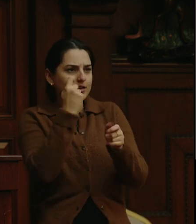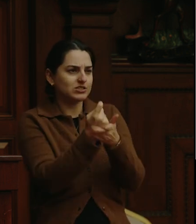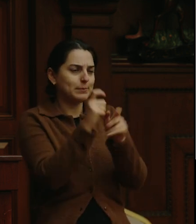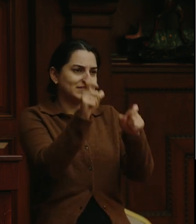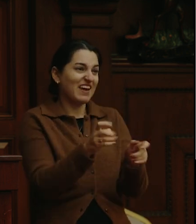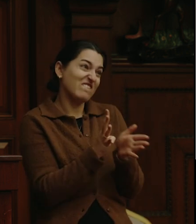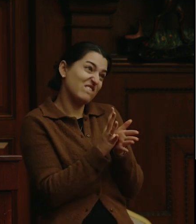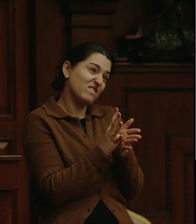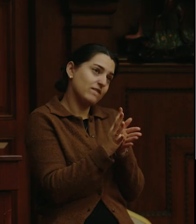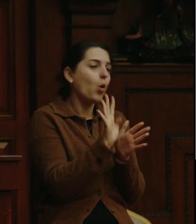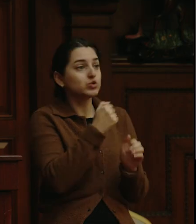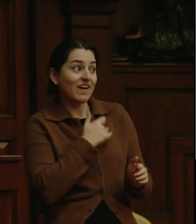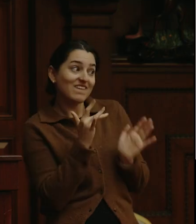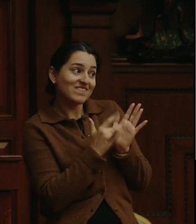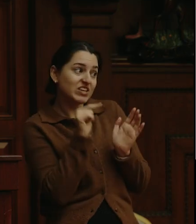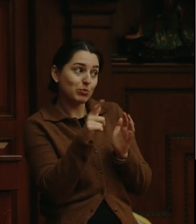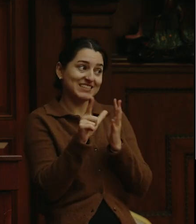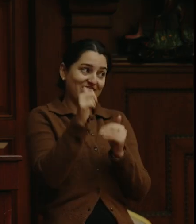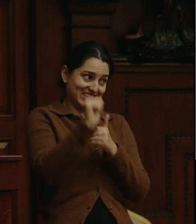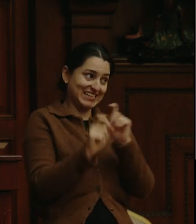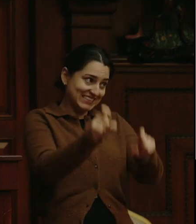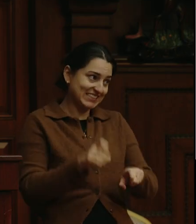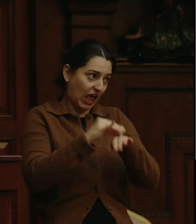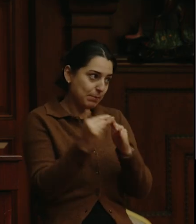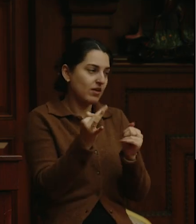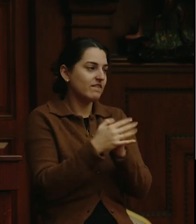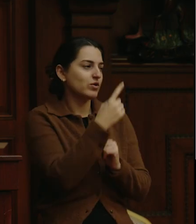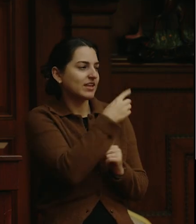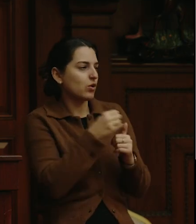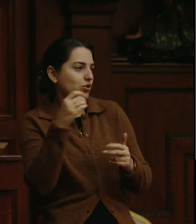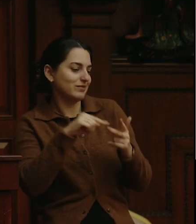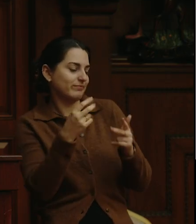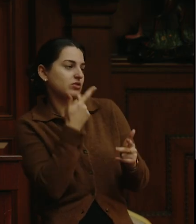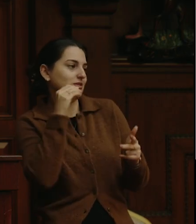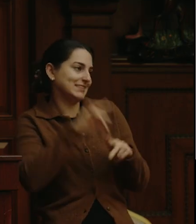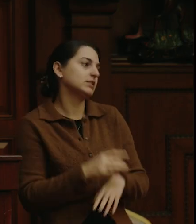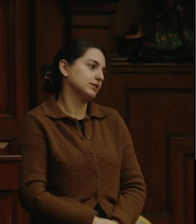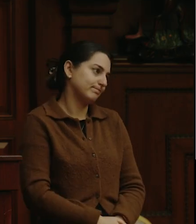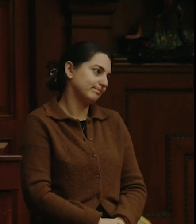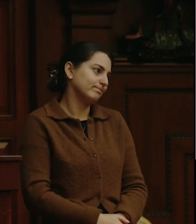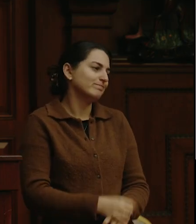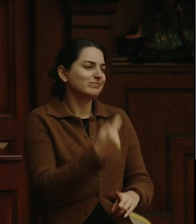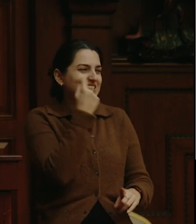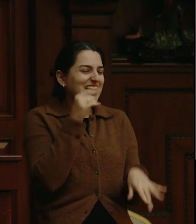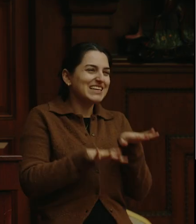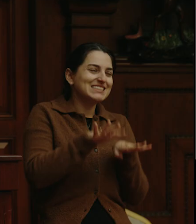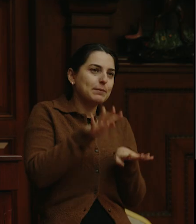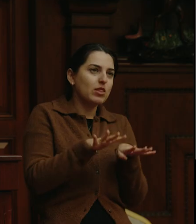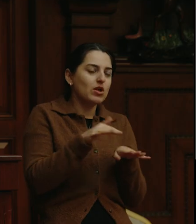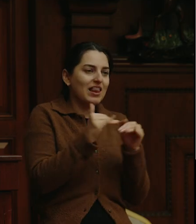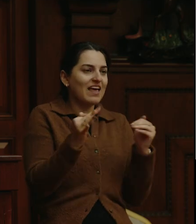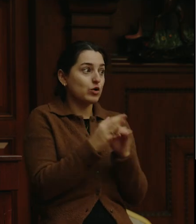average 15.7 days for myositis. We saw about similar kind of levels